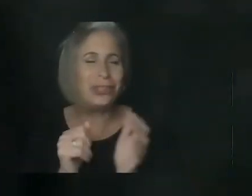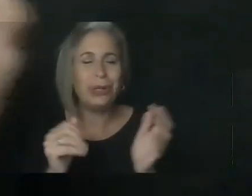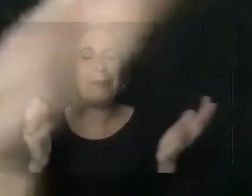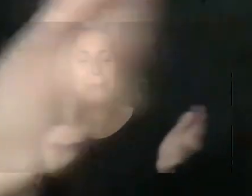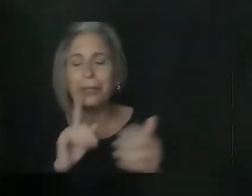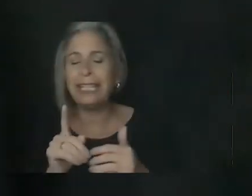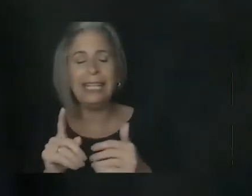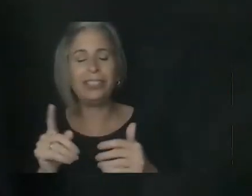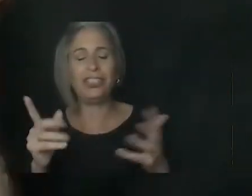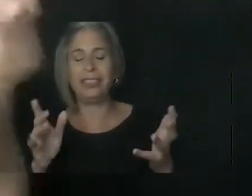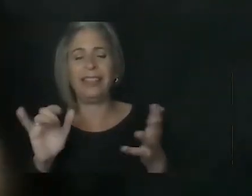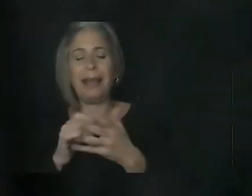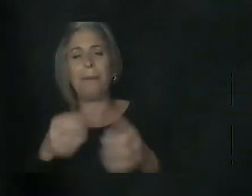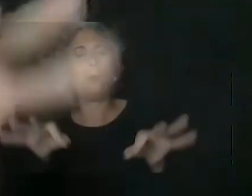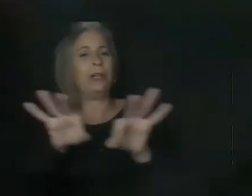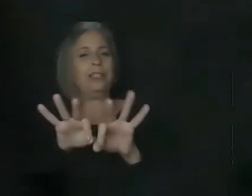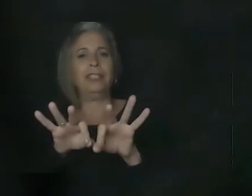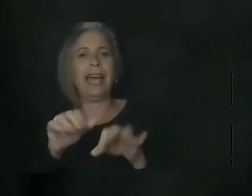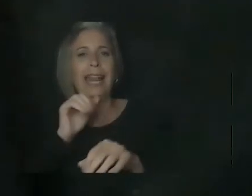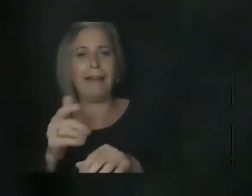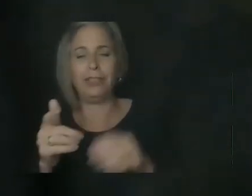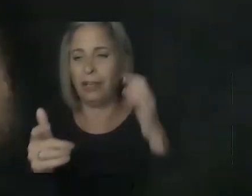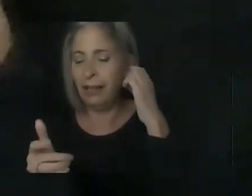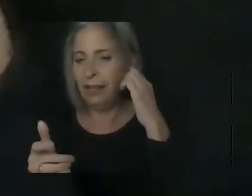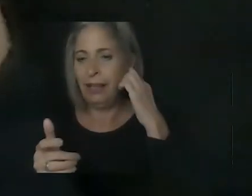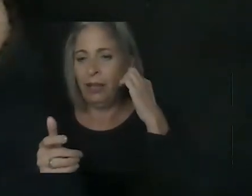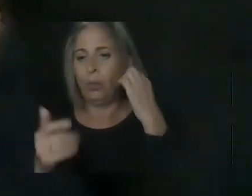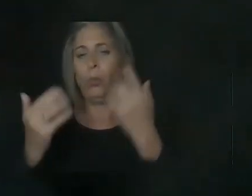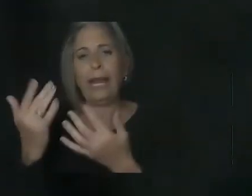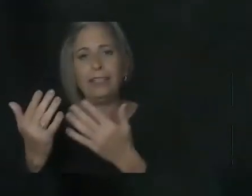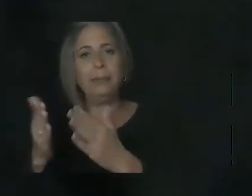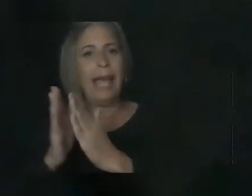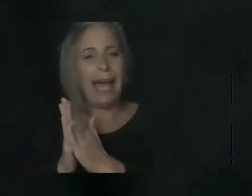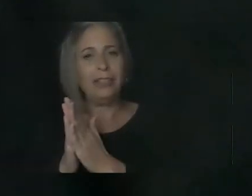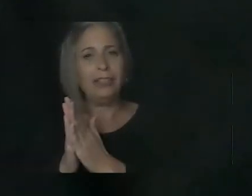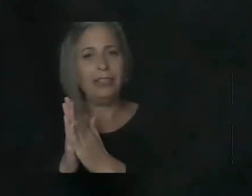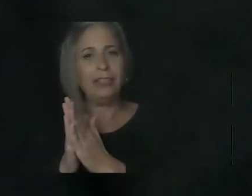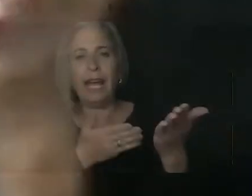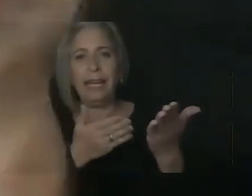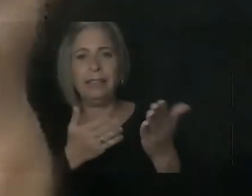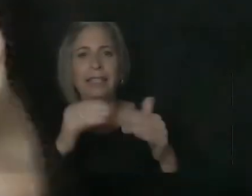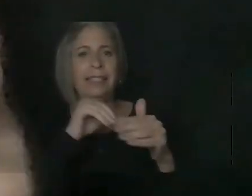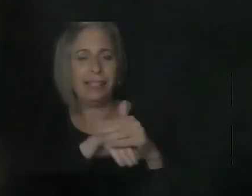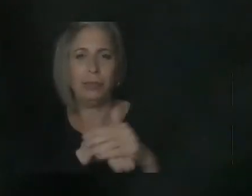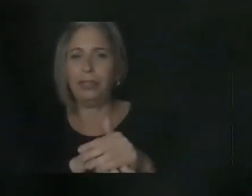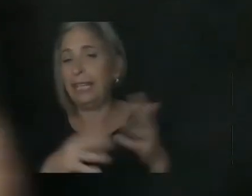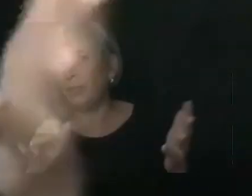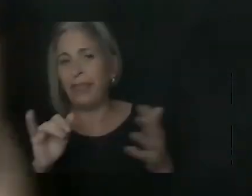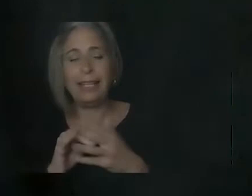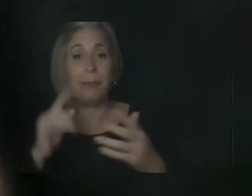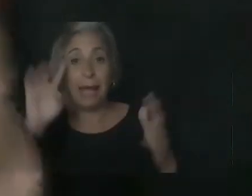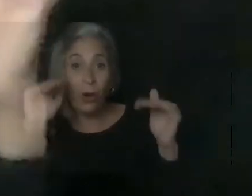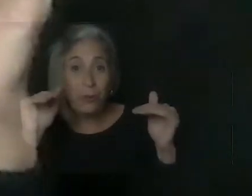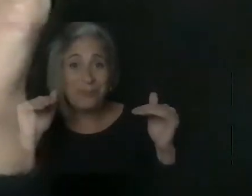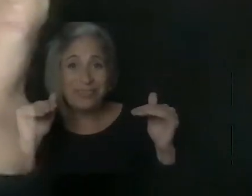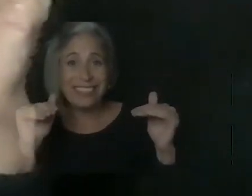slogan, just do it. But really, it's just that important to not have to wait to be asked to provide accessibility. So